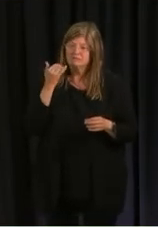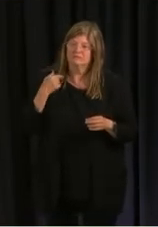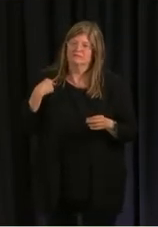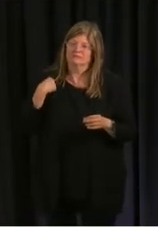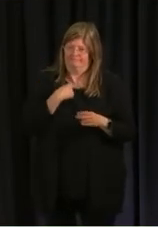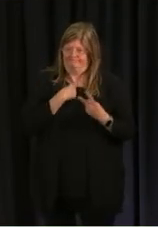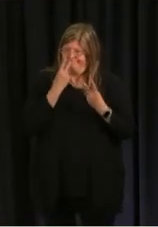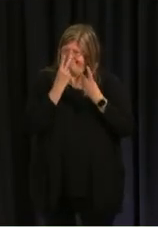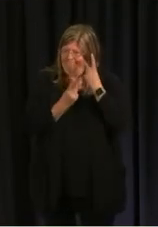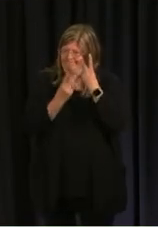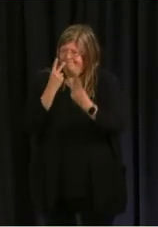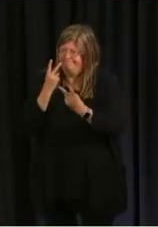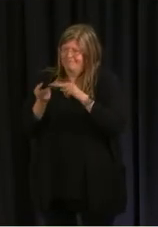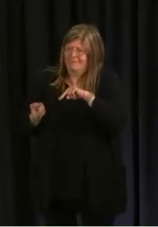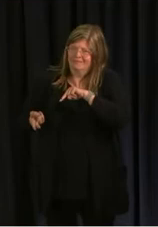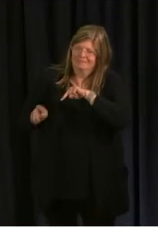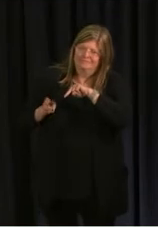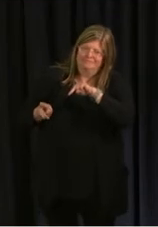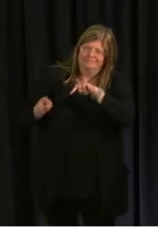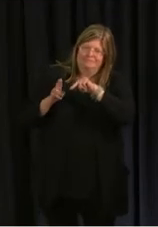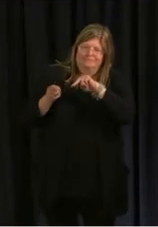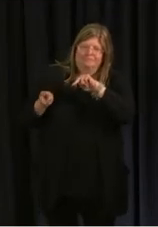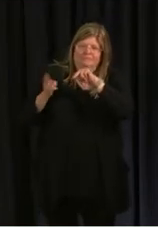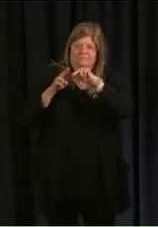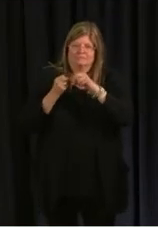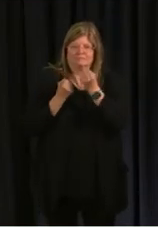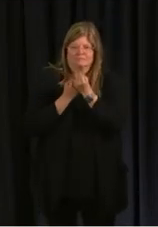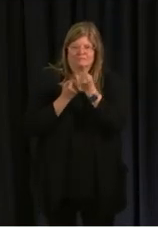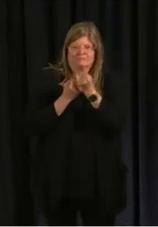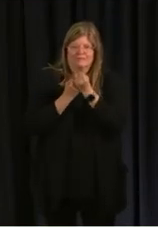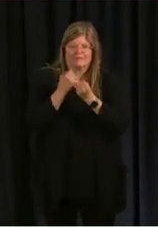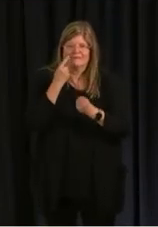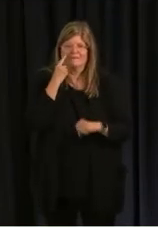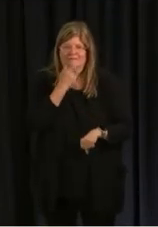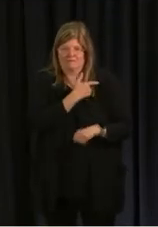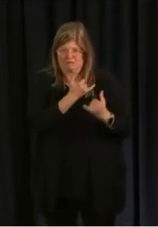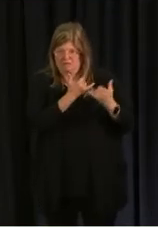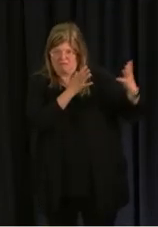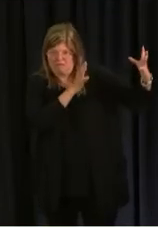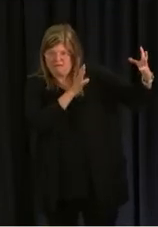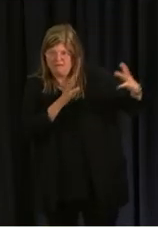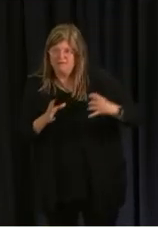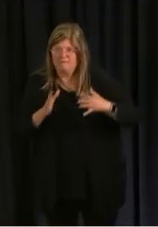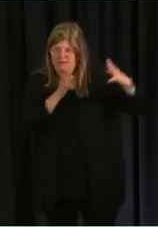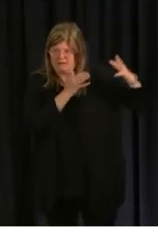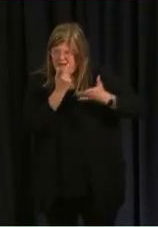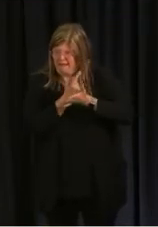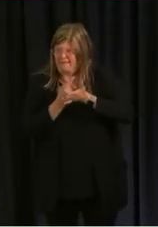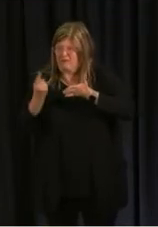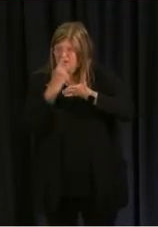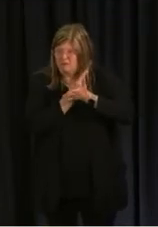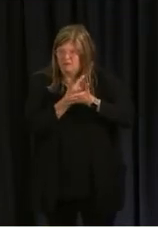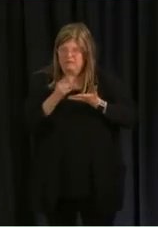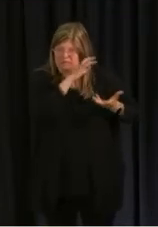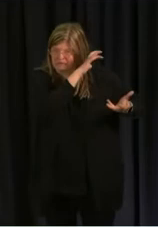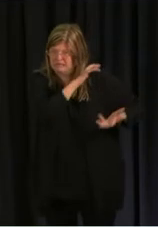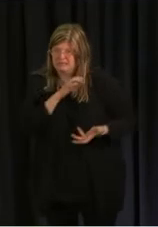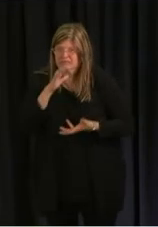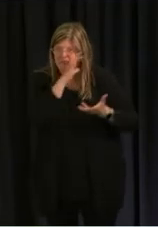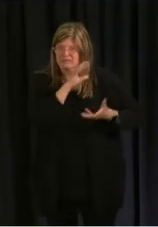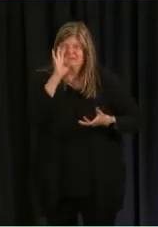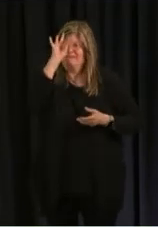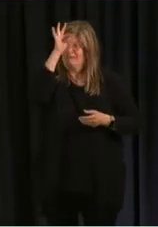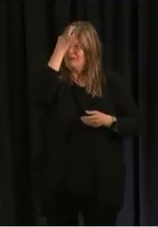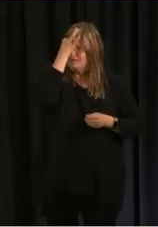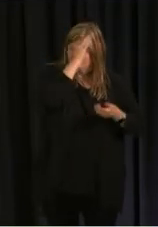seeing increased amount of supply of vaccine coming into the district through different federal partnerships as